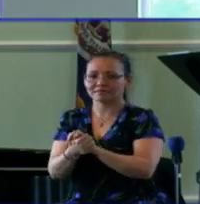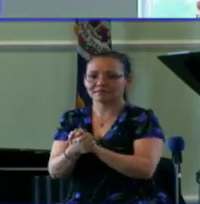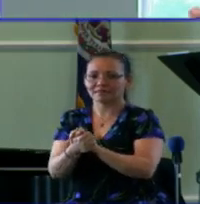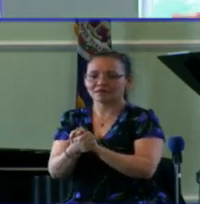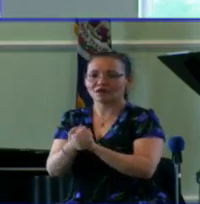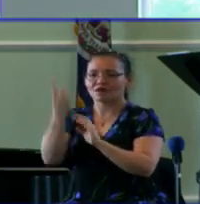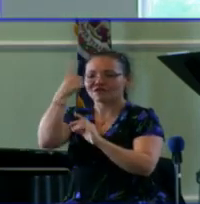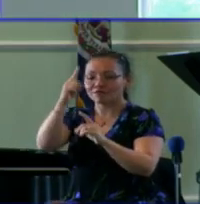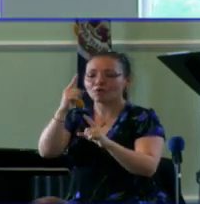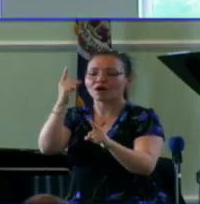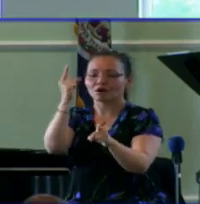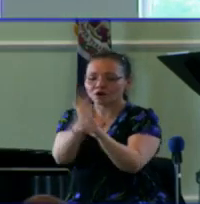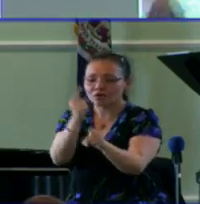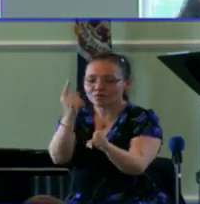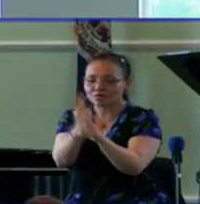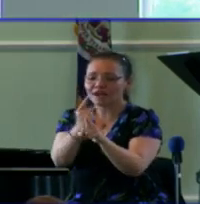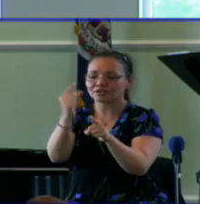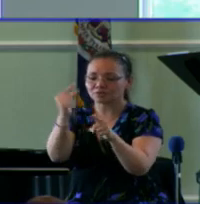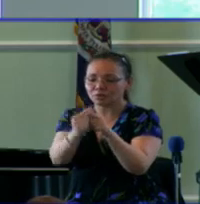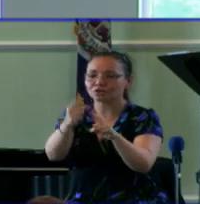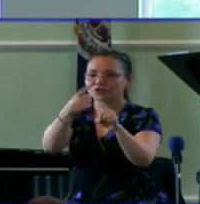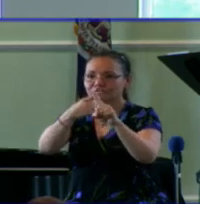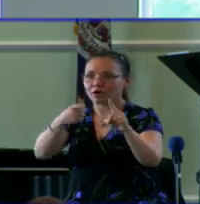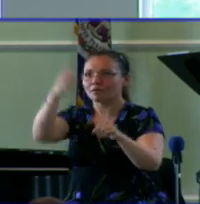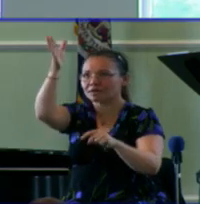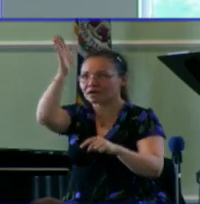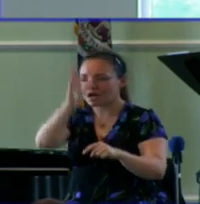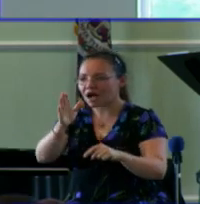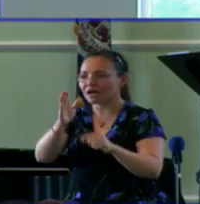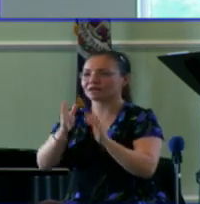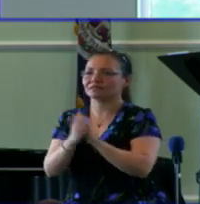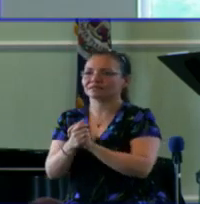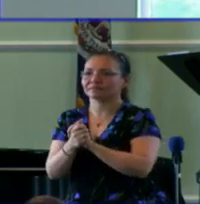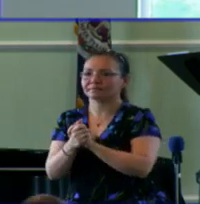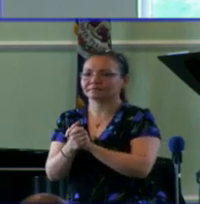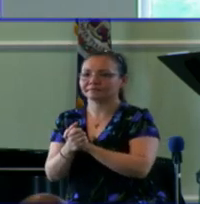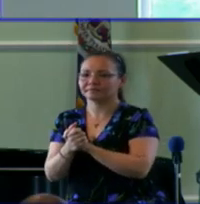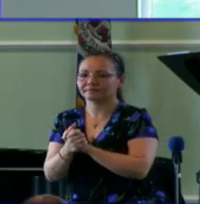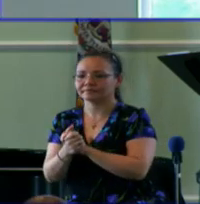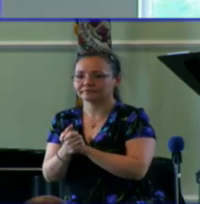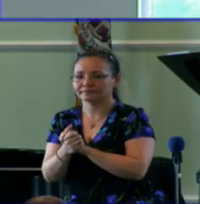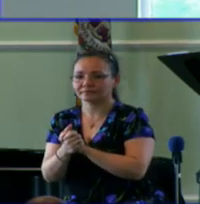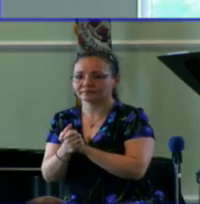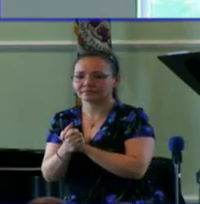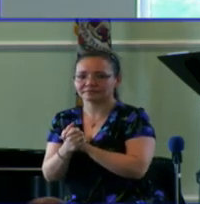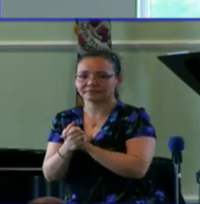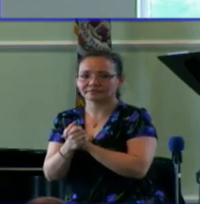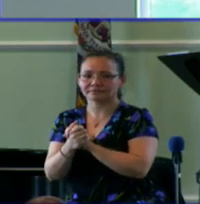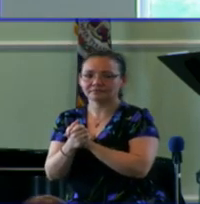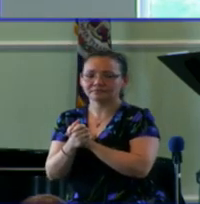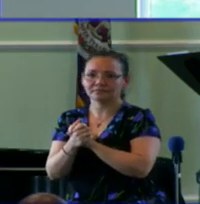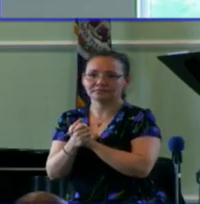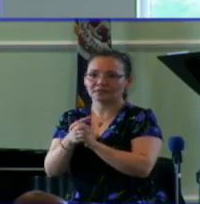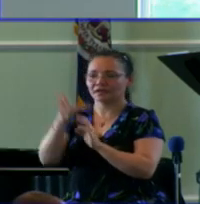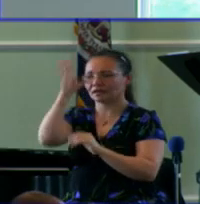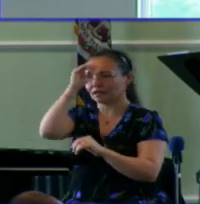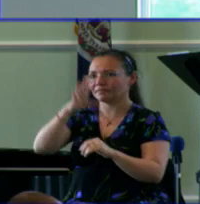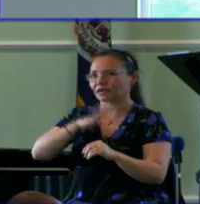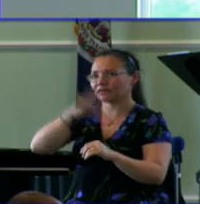for correction, for instruction in what? In righteousness. That the man of